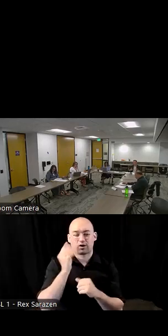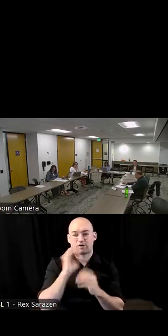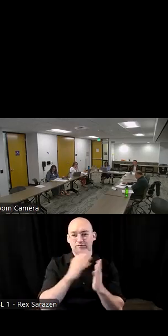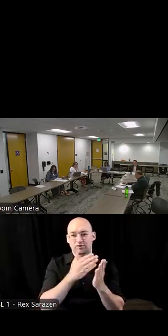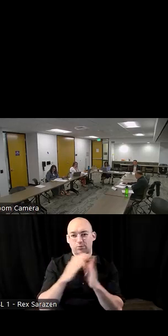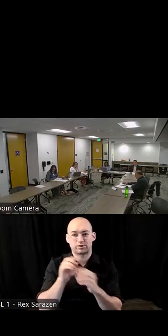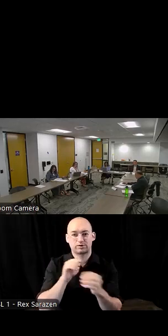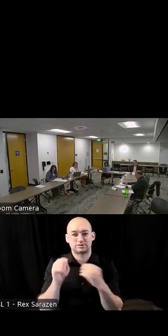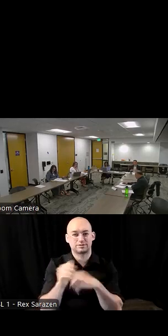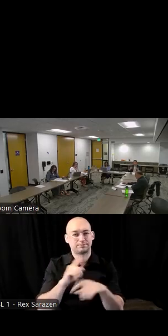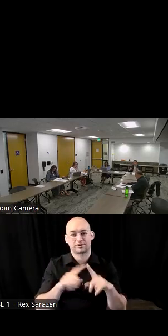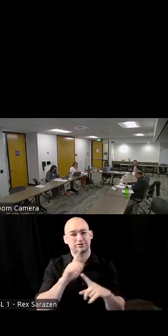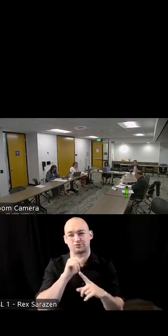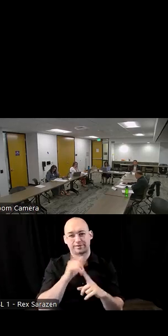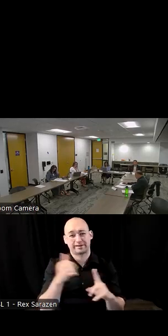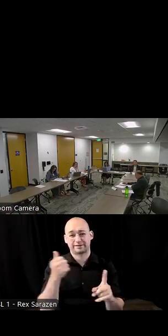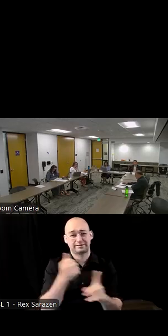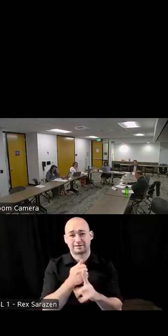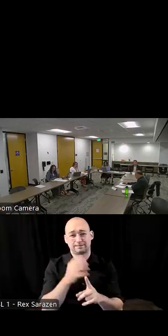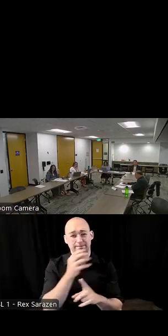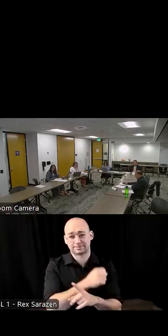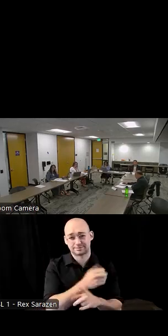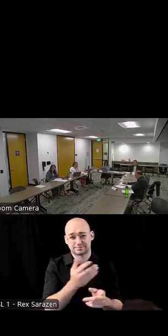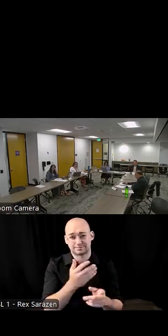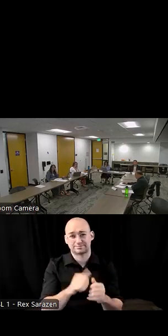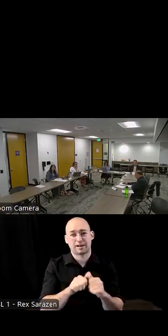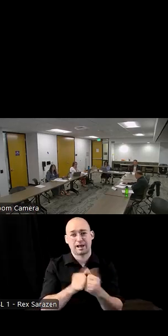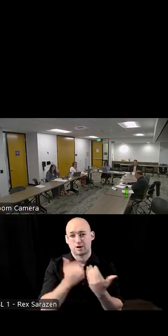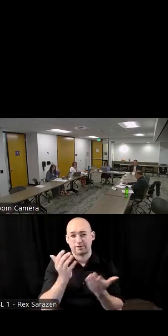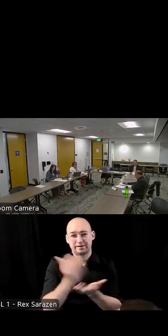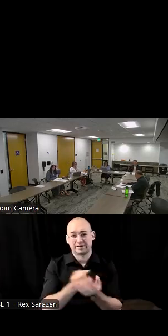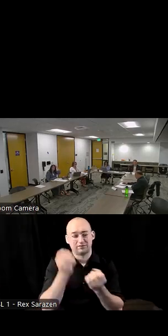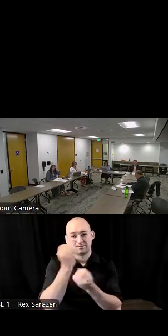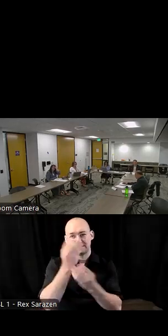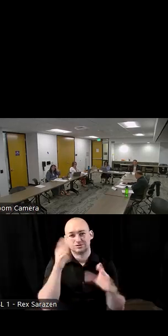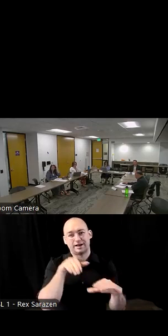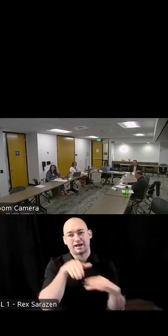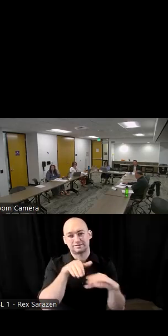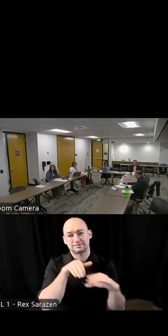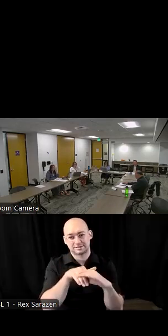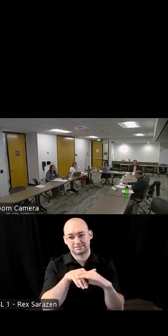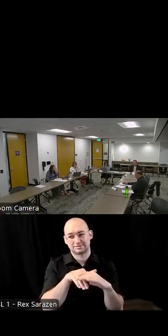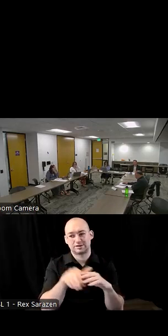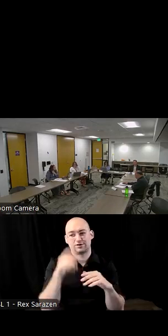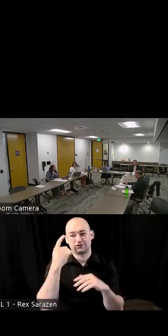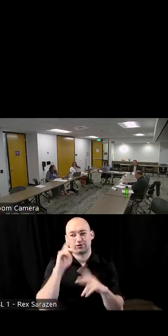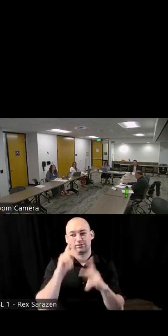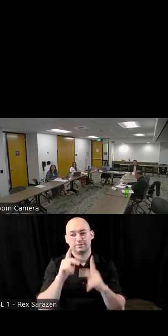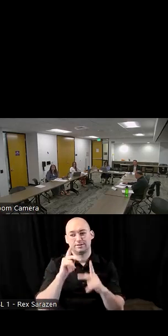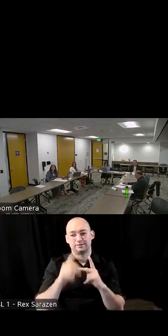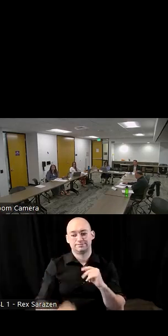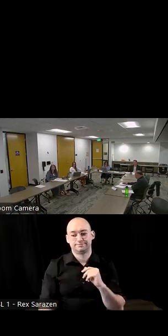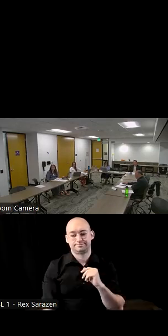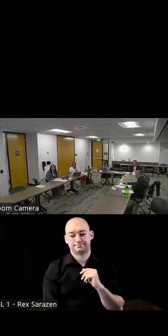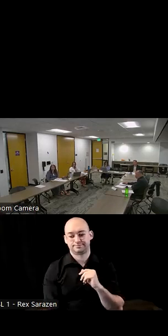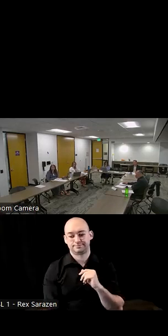it's really hit and miss. So how can we actually get information and access to information for people about all the services that we have